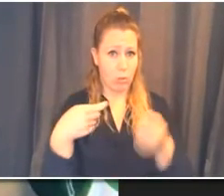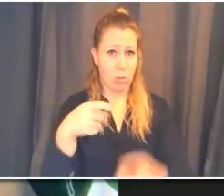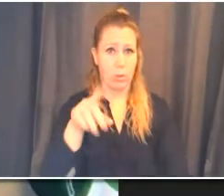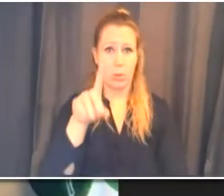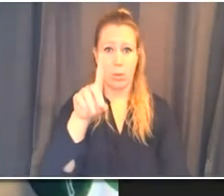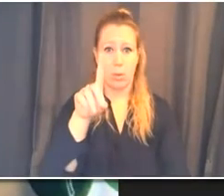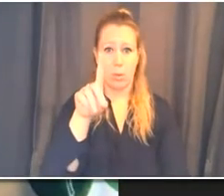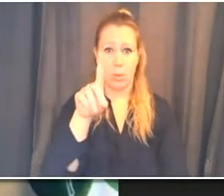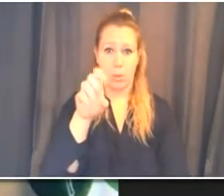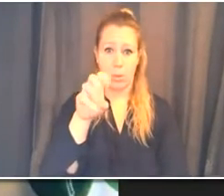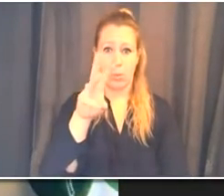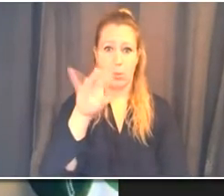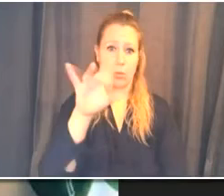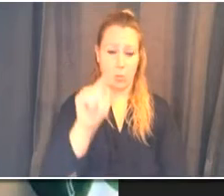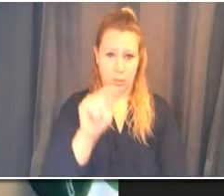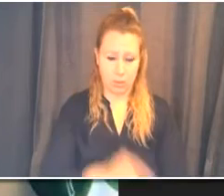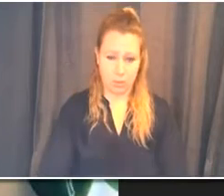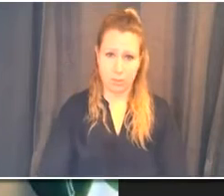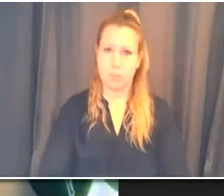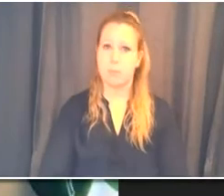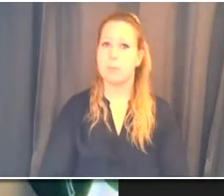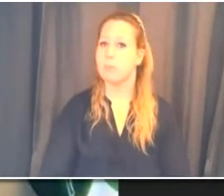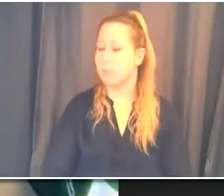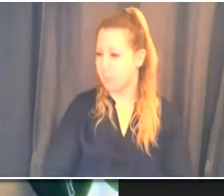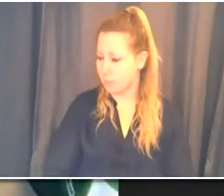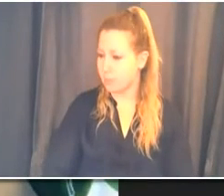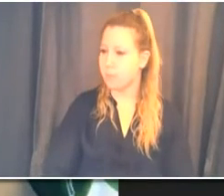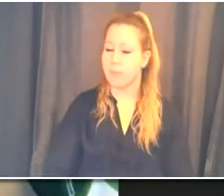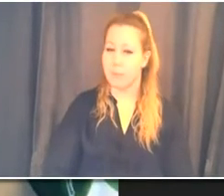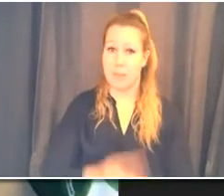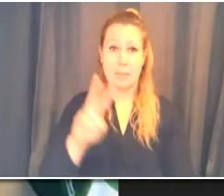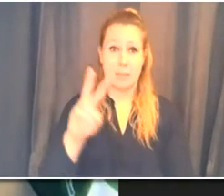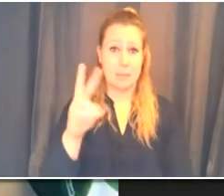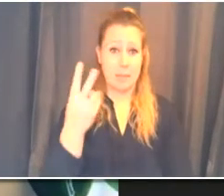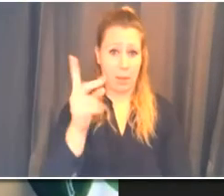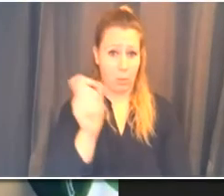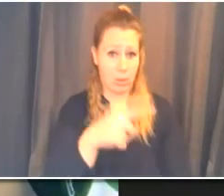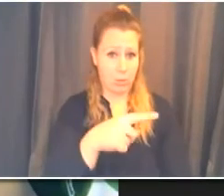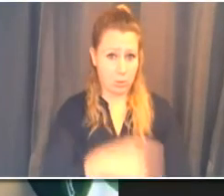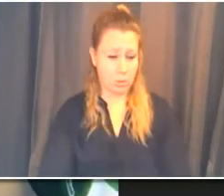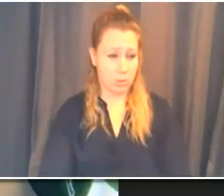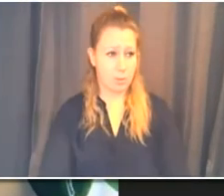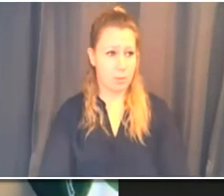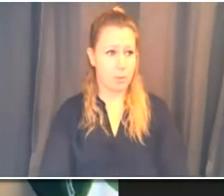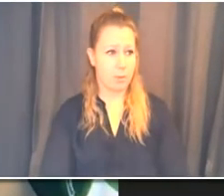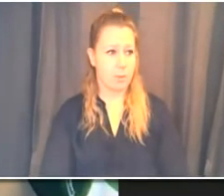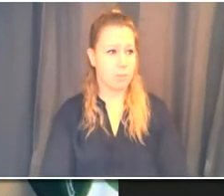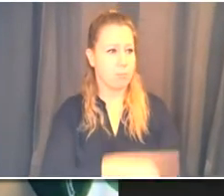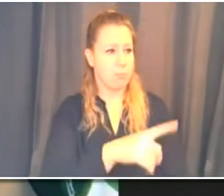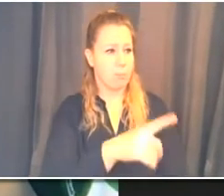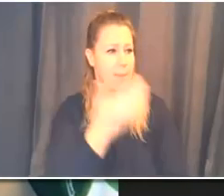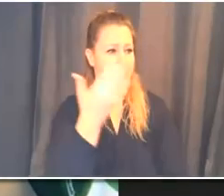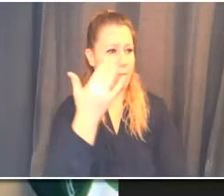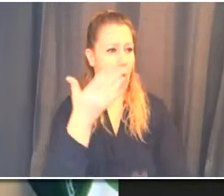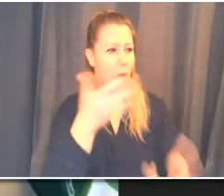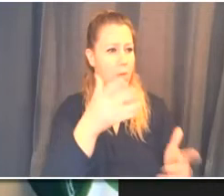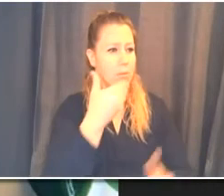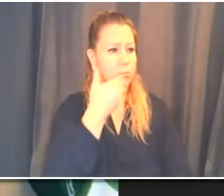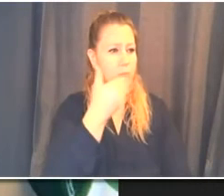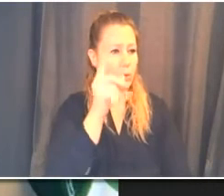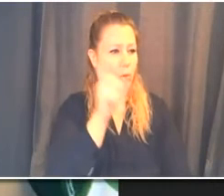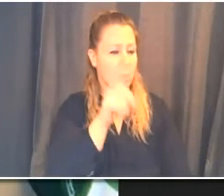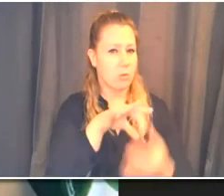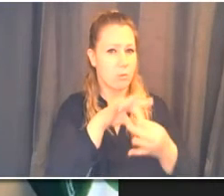calls what are the best practi IES that you see Nationwide and uh are we among the best practices